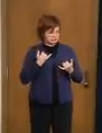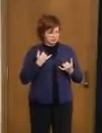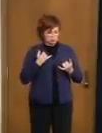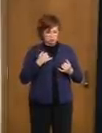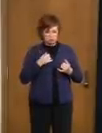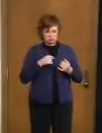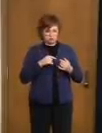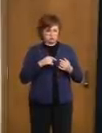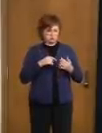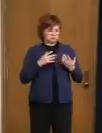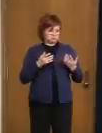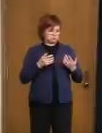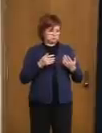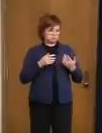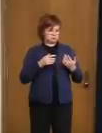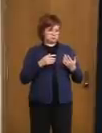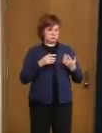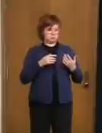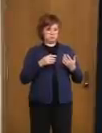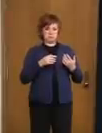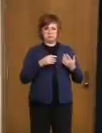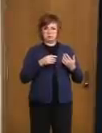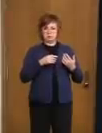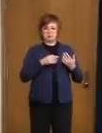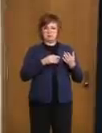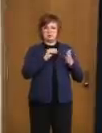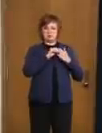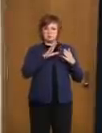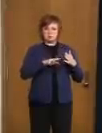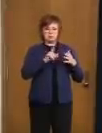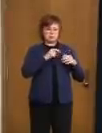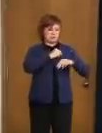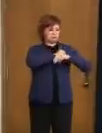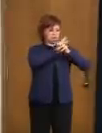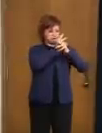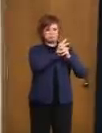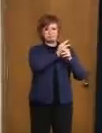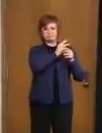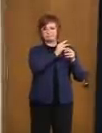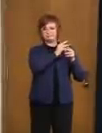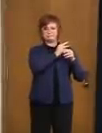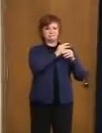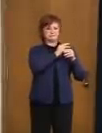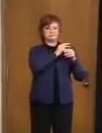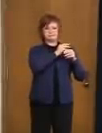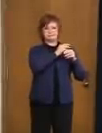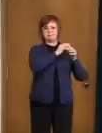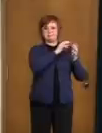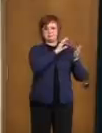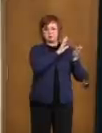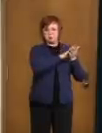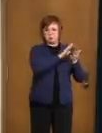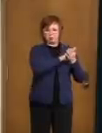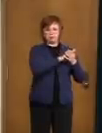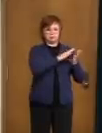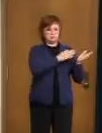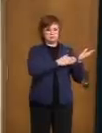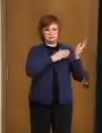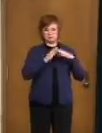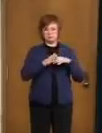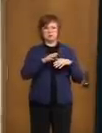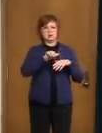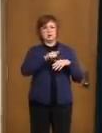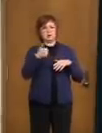are participating in distance learning. They aren't in the classroom in some areas of the province. We have kids that aren't able to participate fully